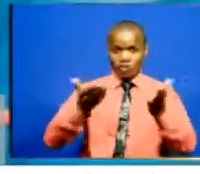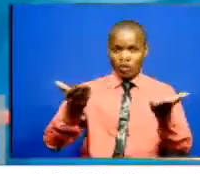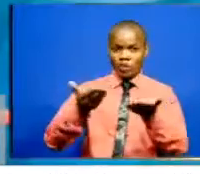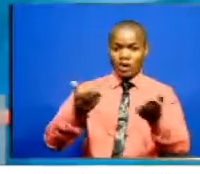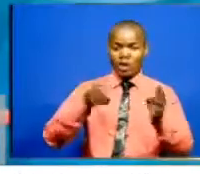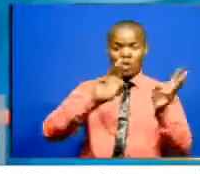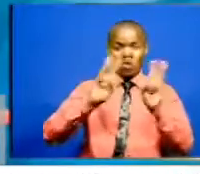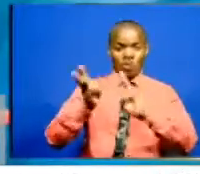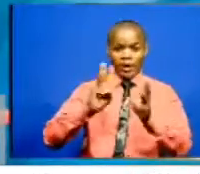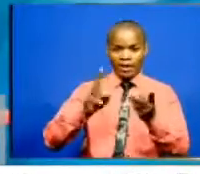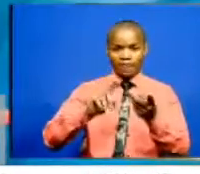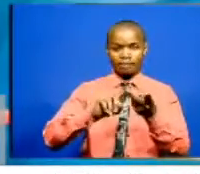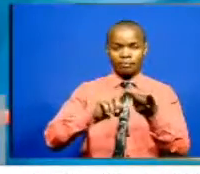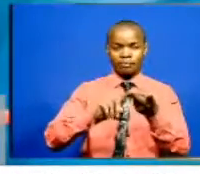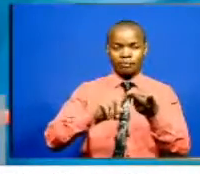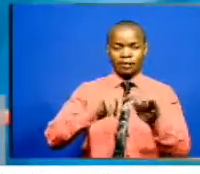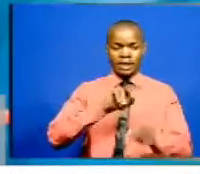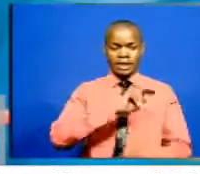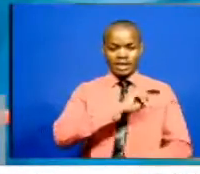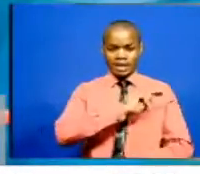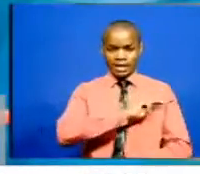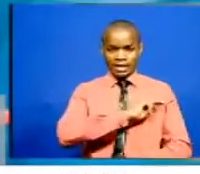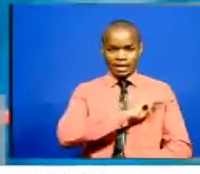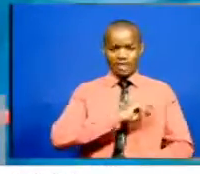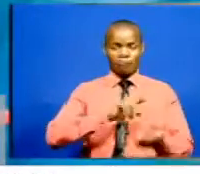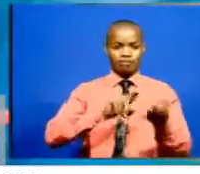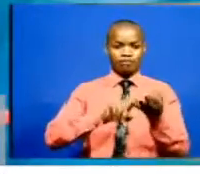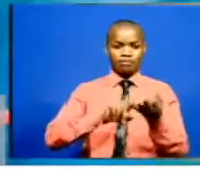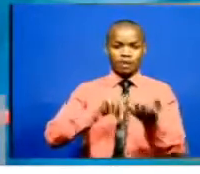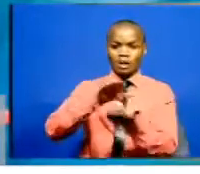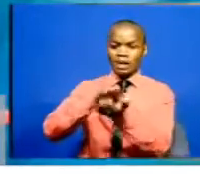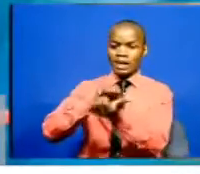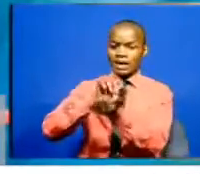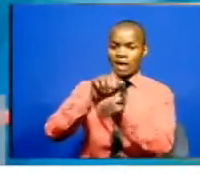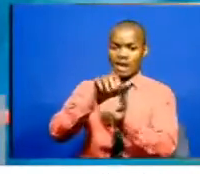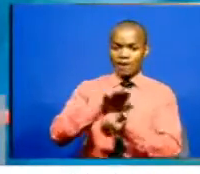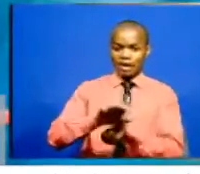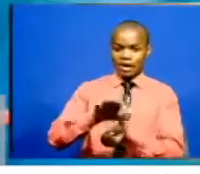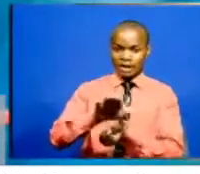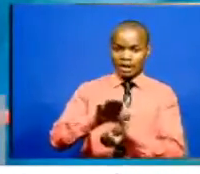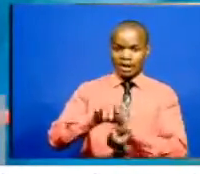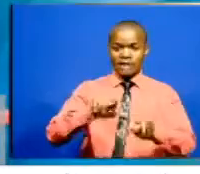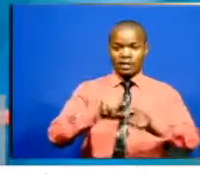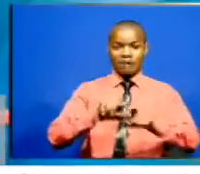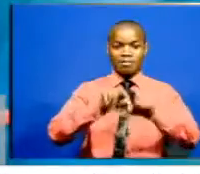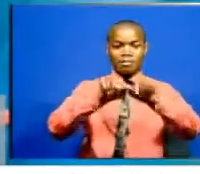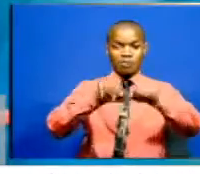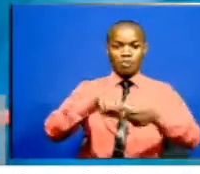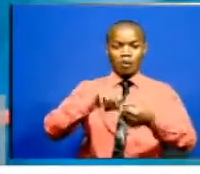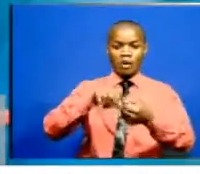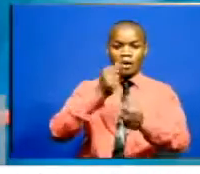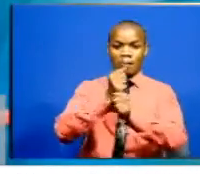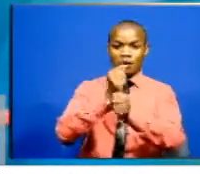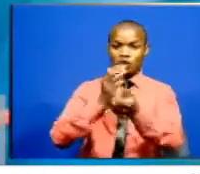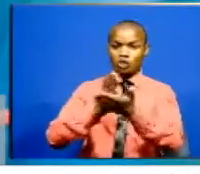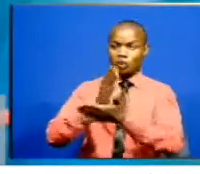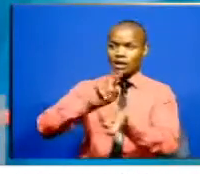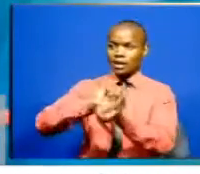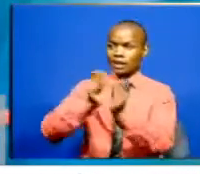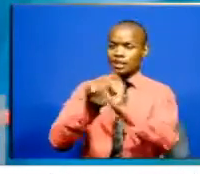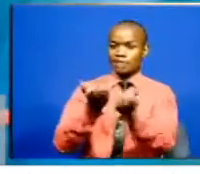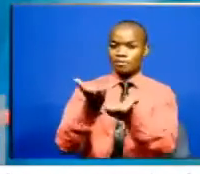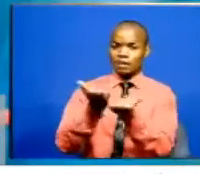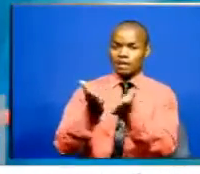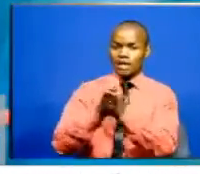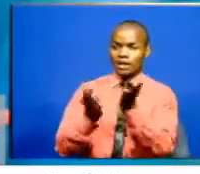climate, the nature, and the pollution, really to transform finance, business, and the digital